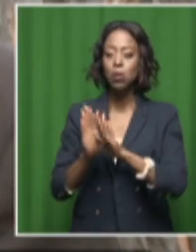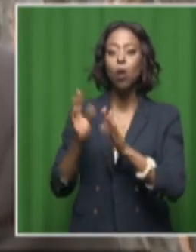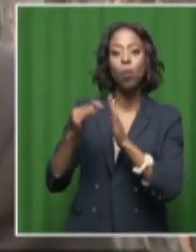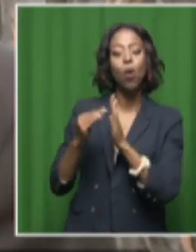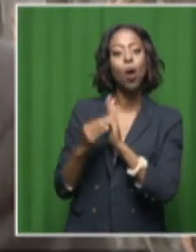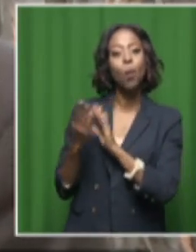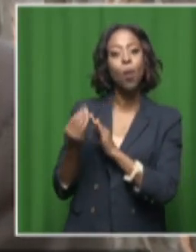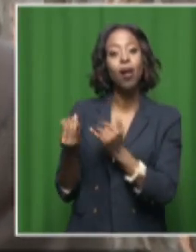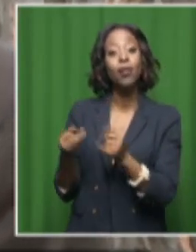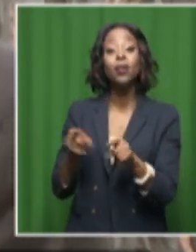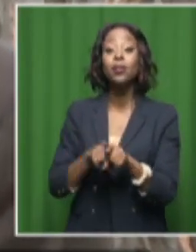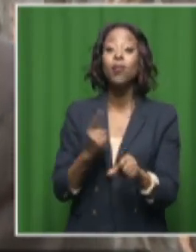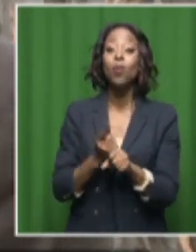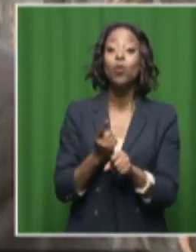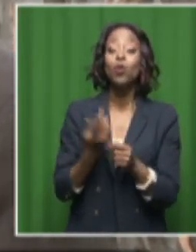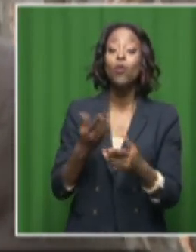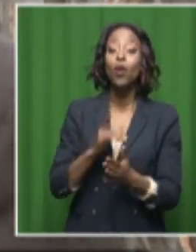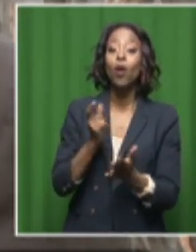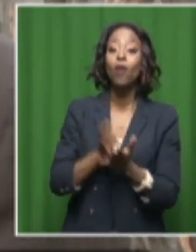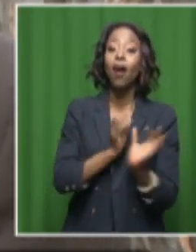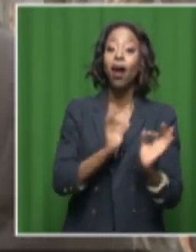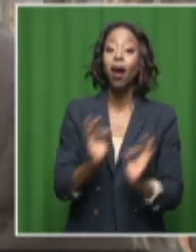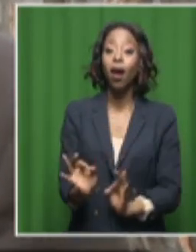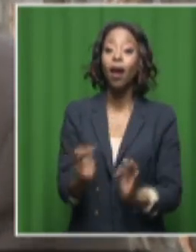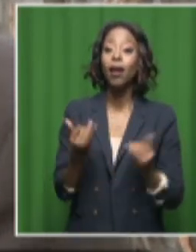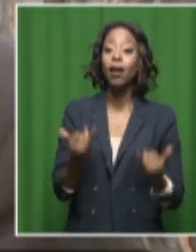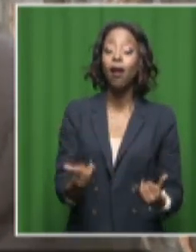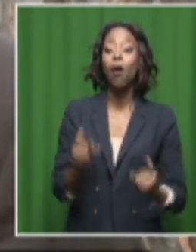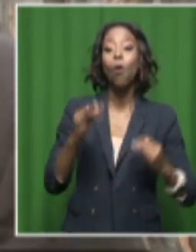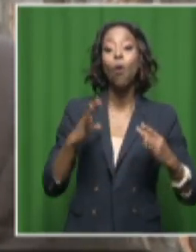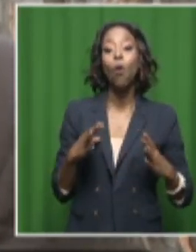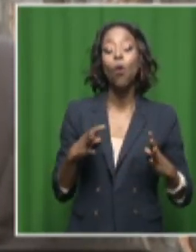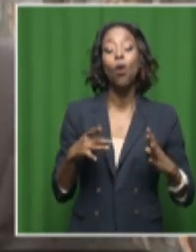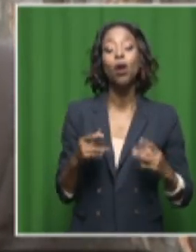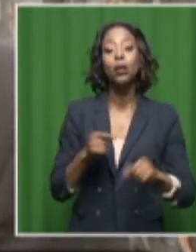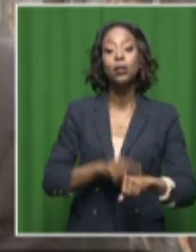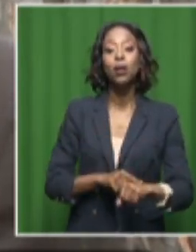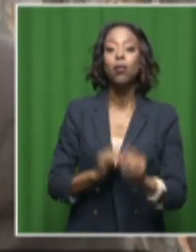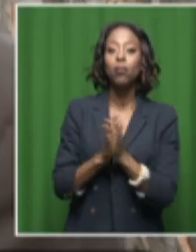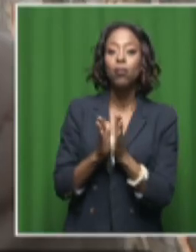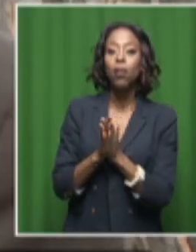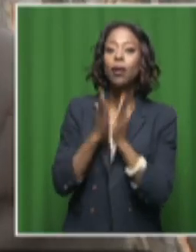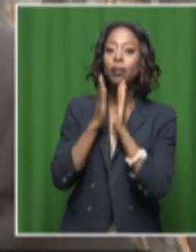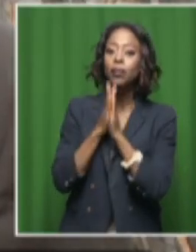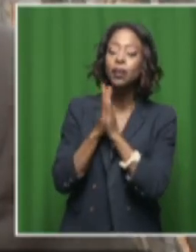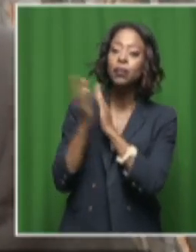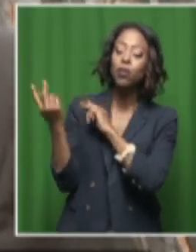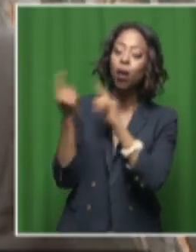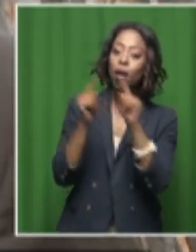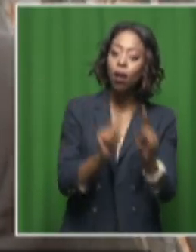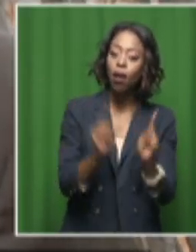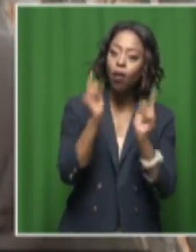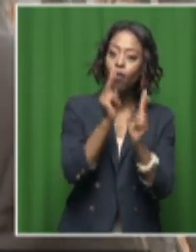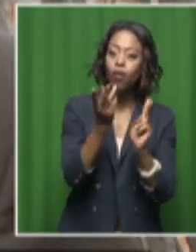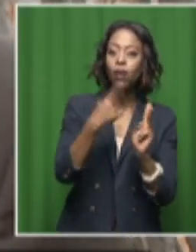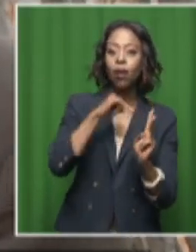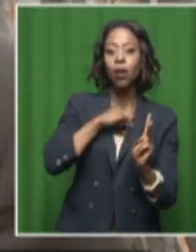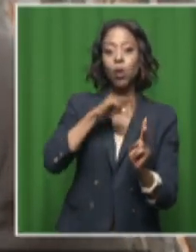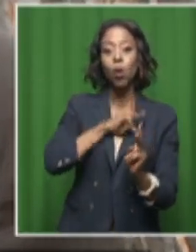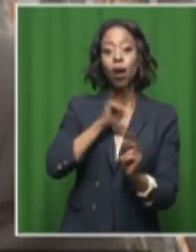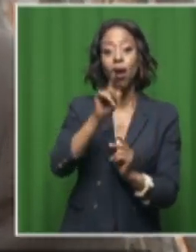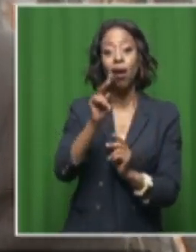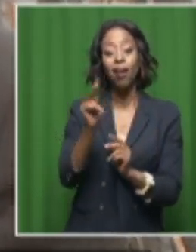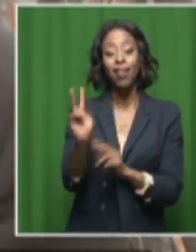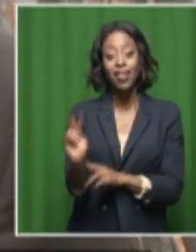place, but also we have ensured that during this period we encourage people to come to the province, because one of the elements of